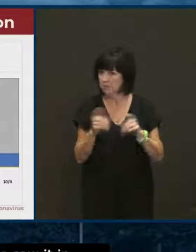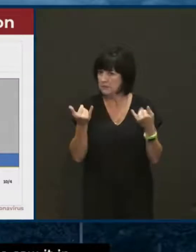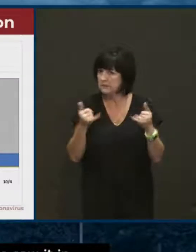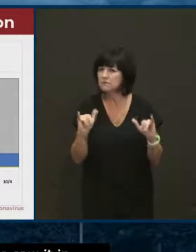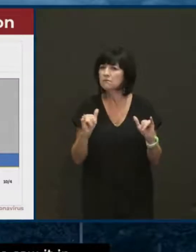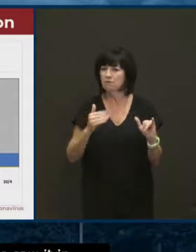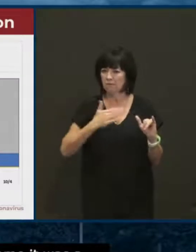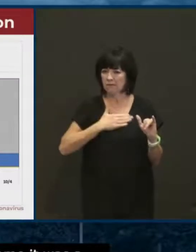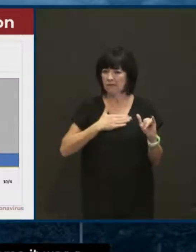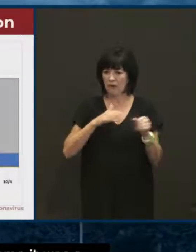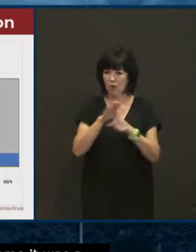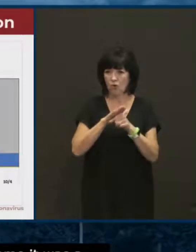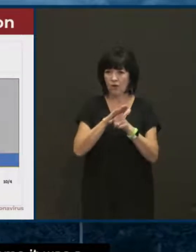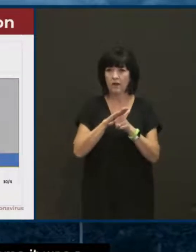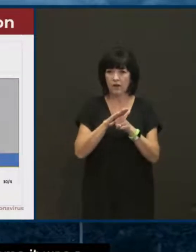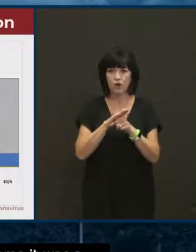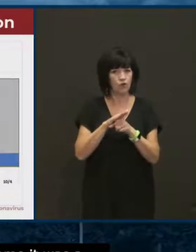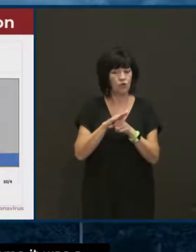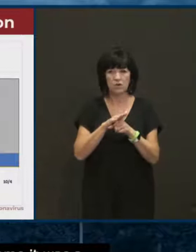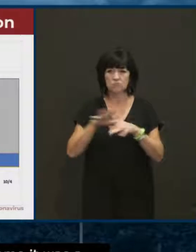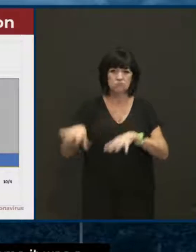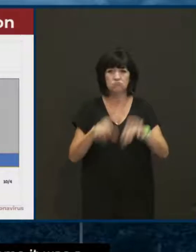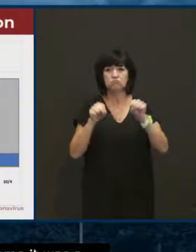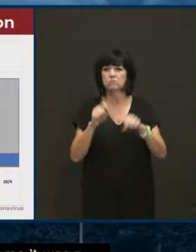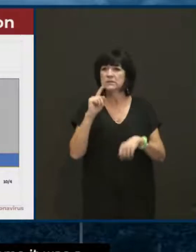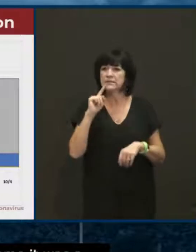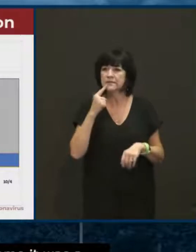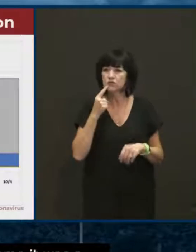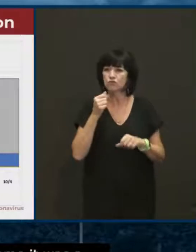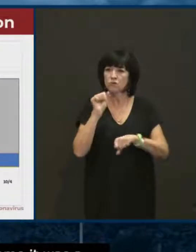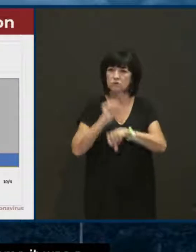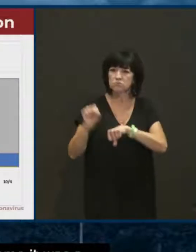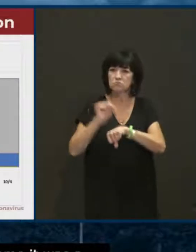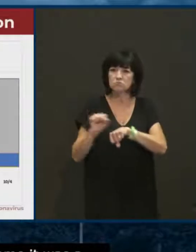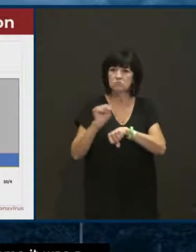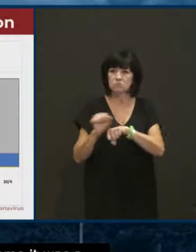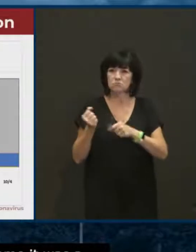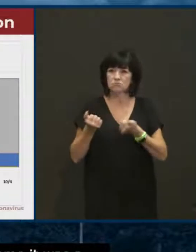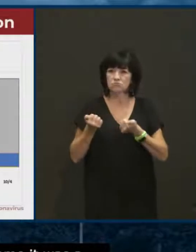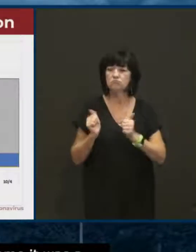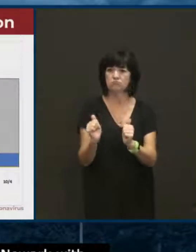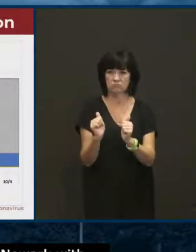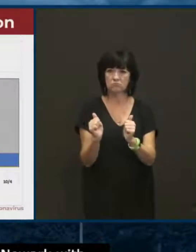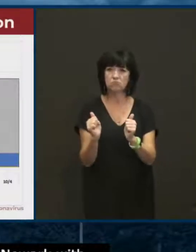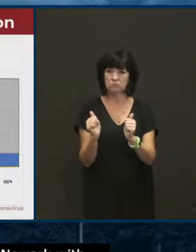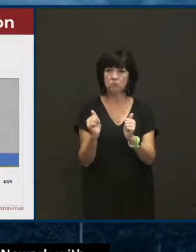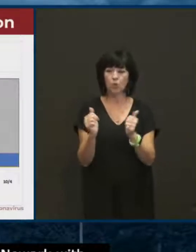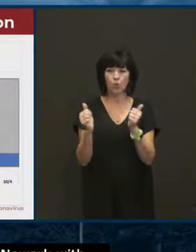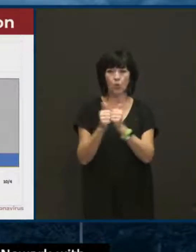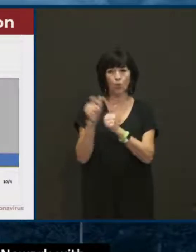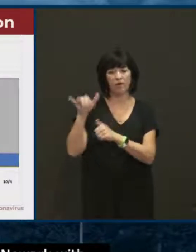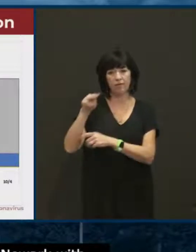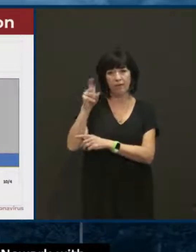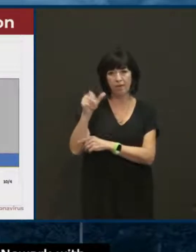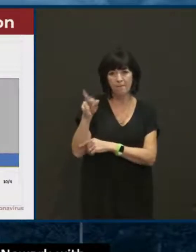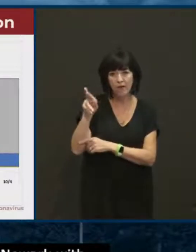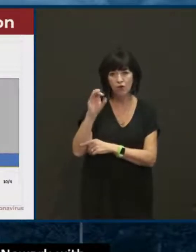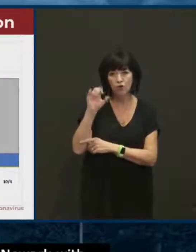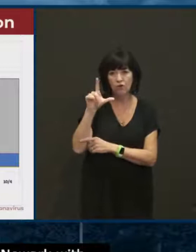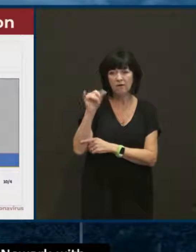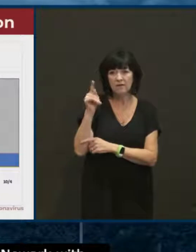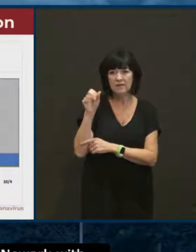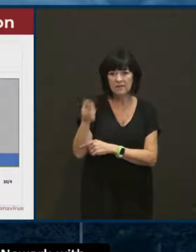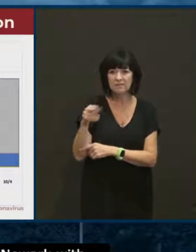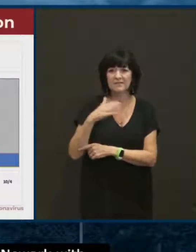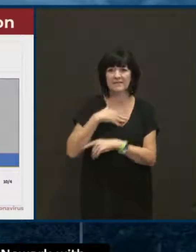at the university, in the city of Newark with Mayor Clifton and his team, with our teams, and really trying to